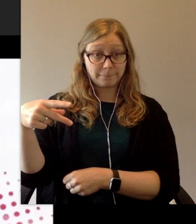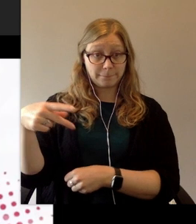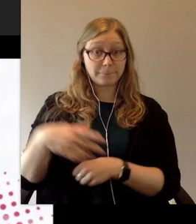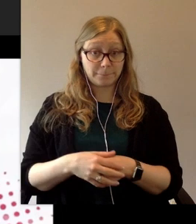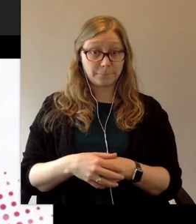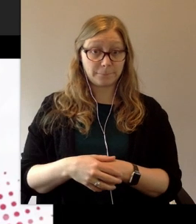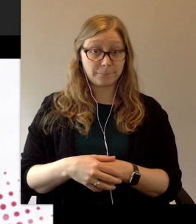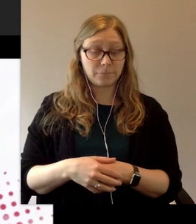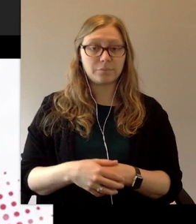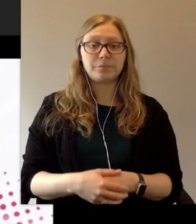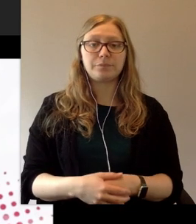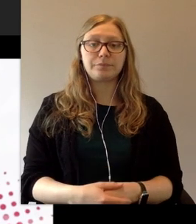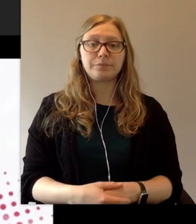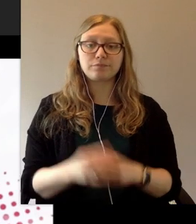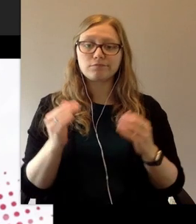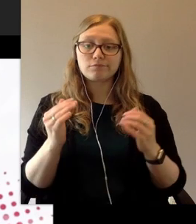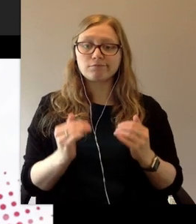Great.